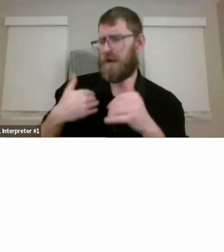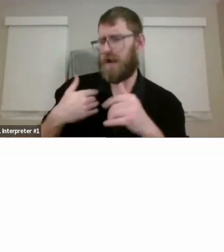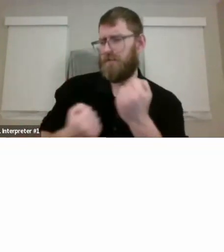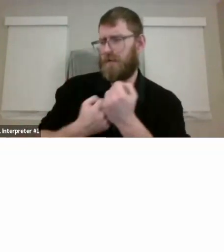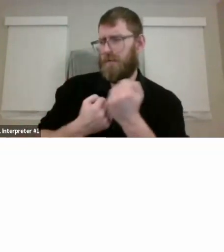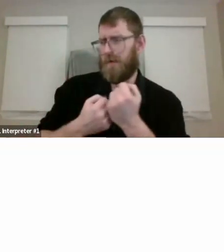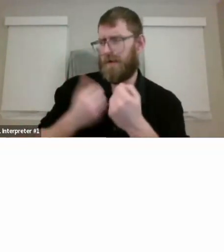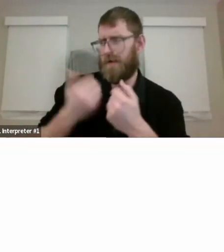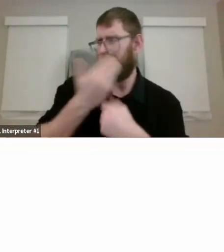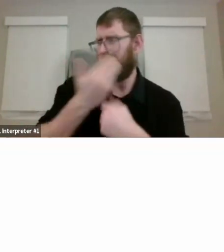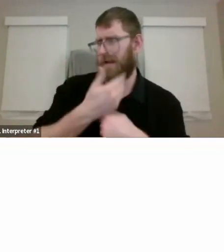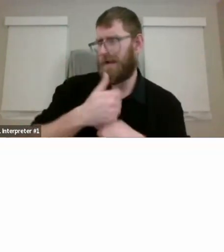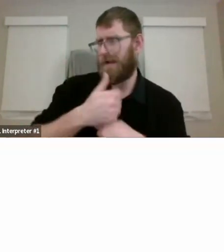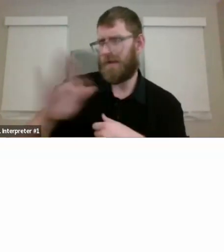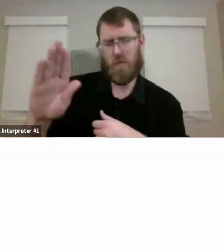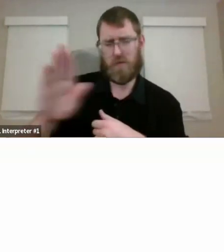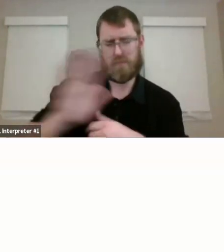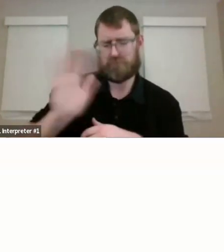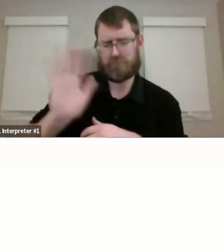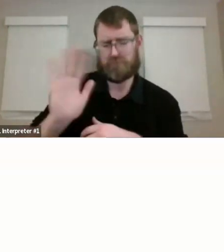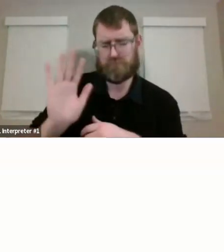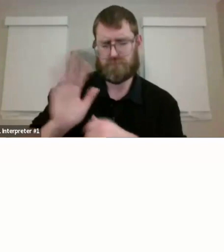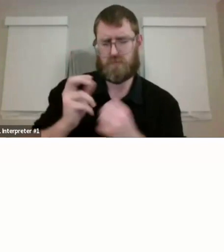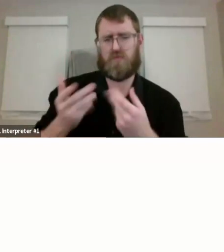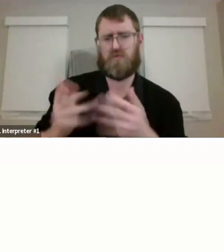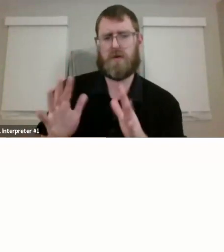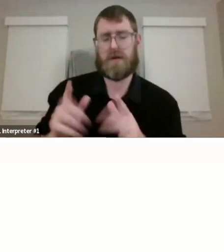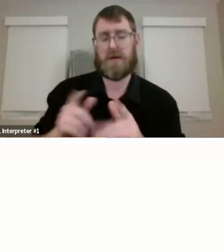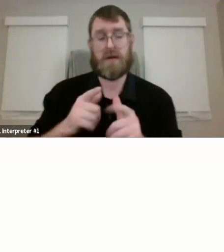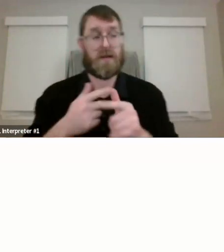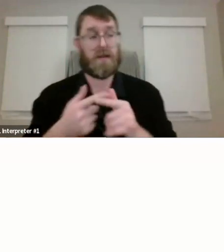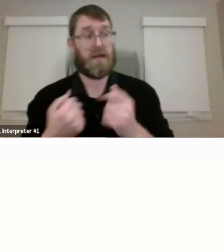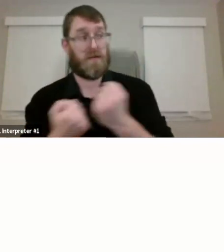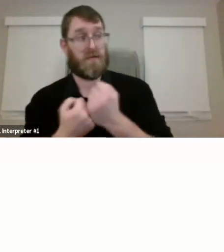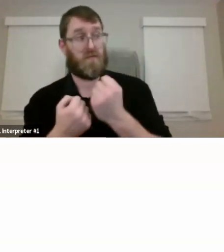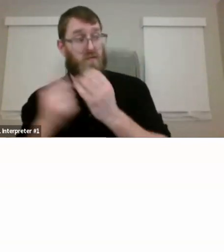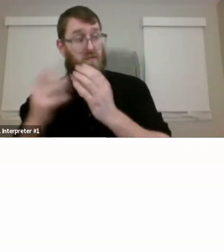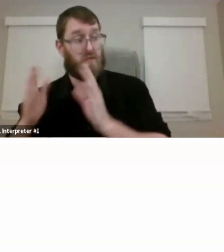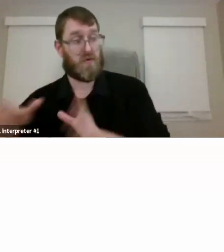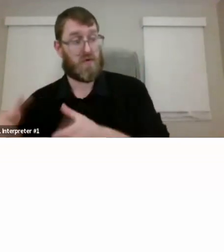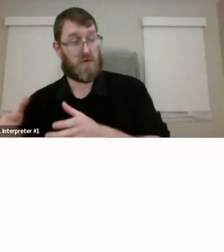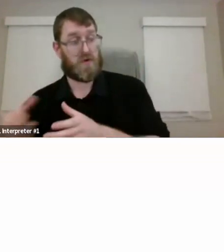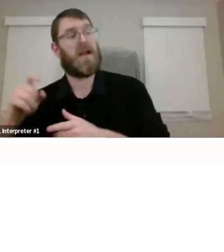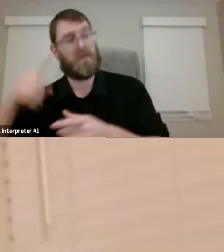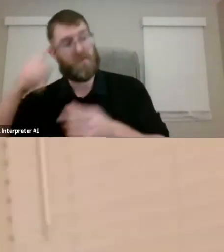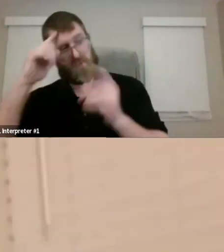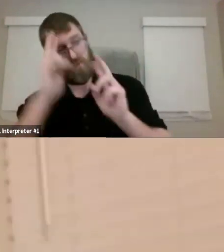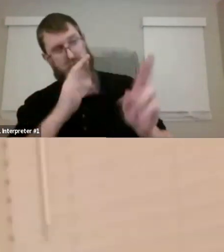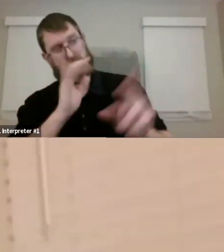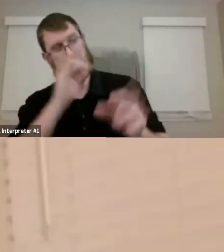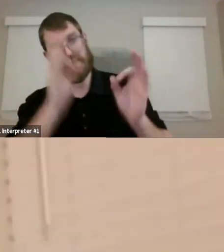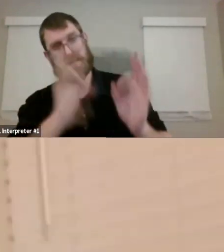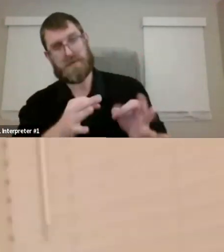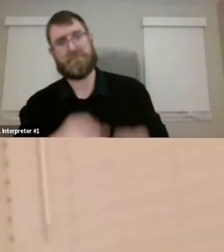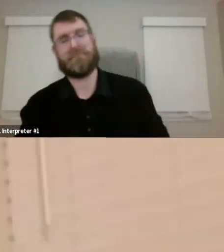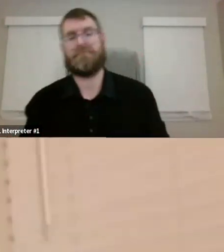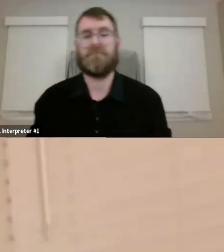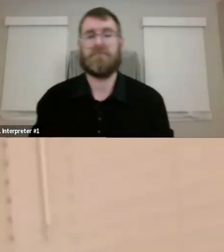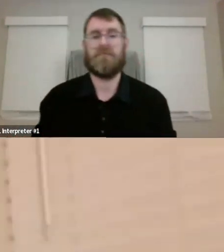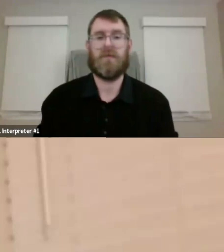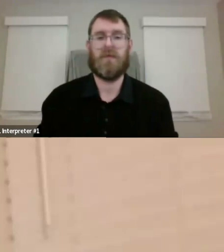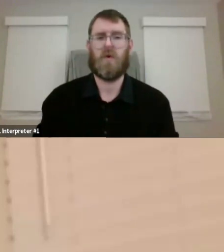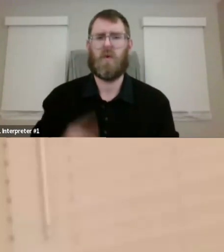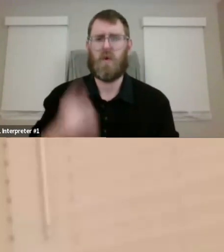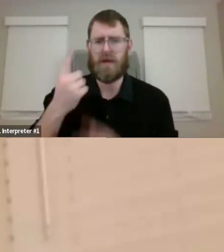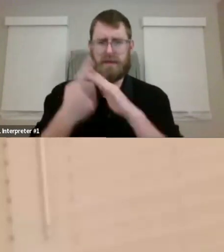want to have the SDM agreement anymore. And the supporters have to respect that decision. Okay. Oops, I just